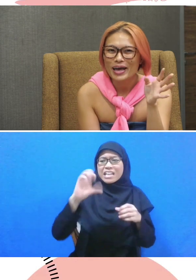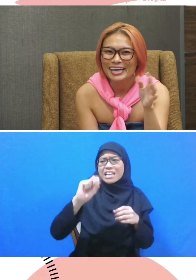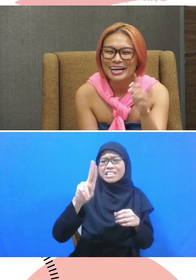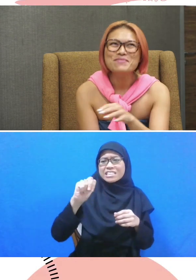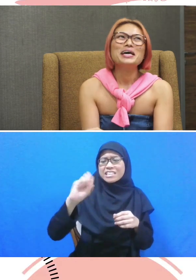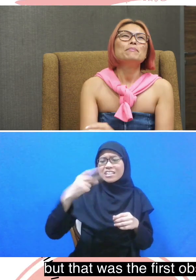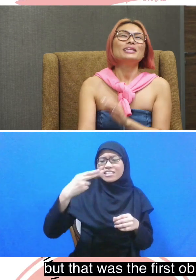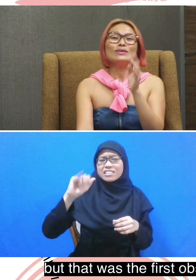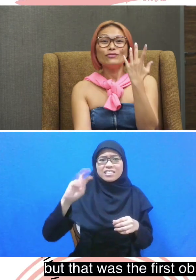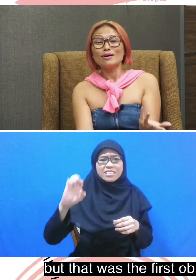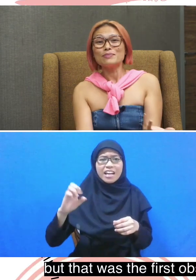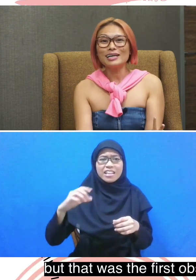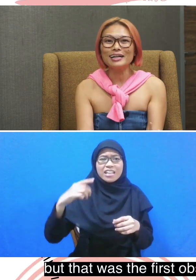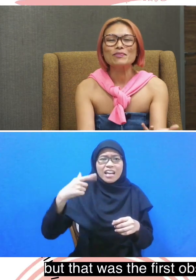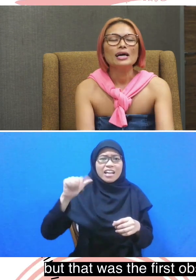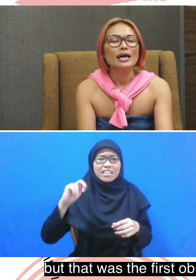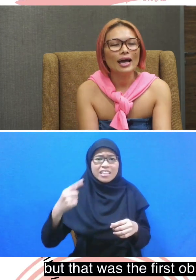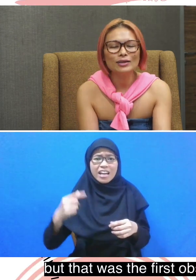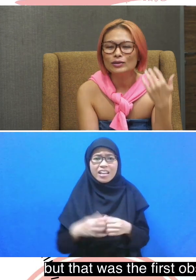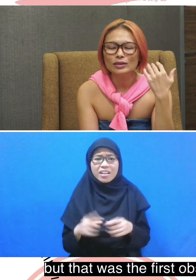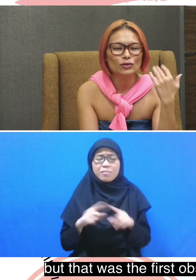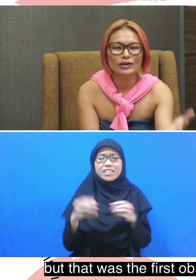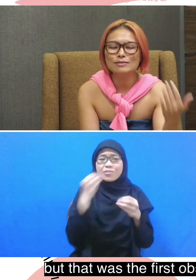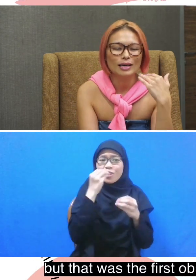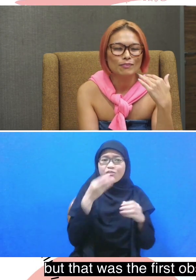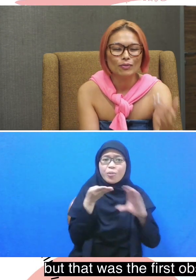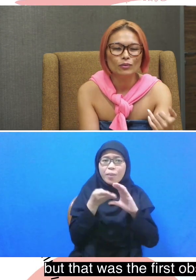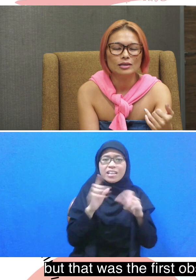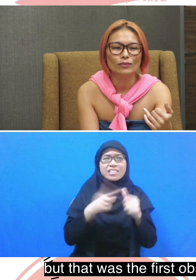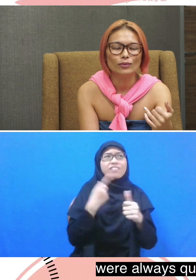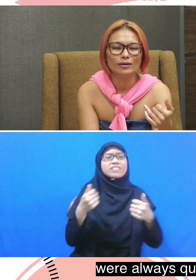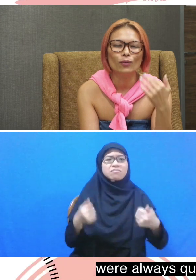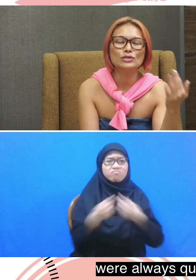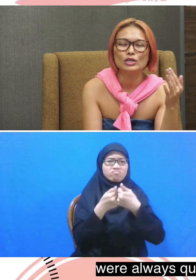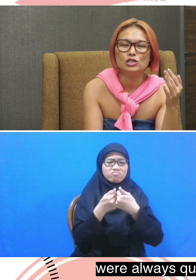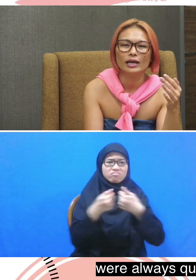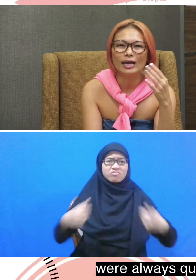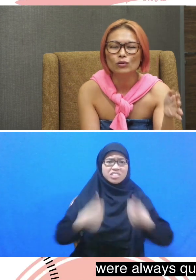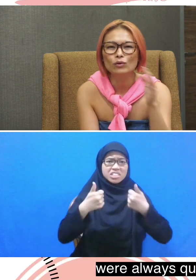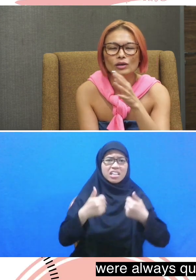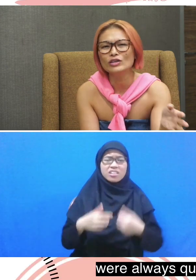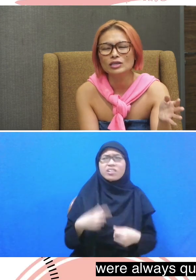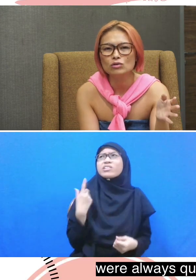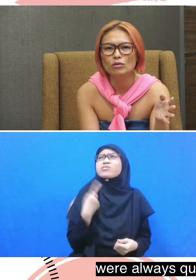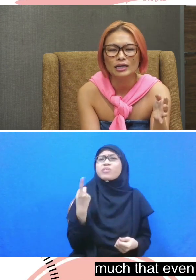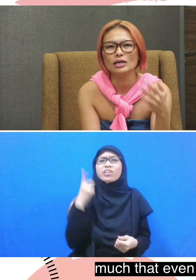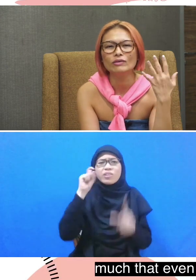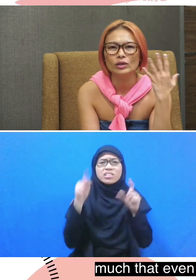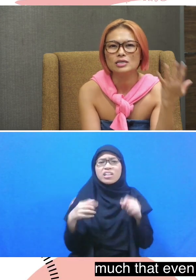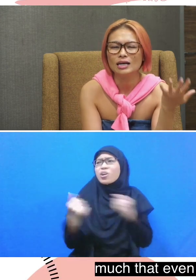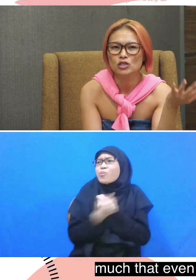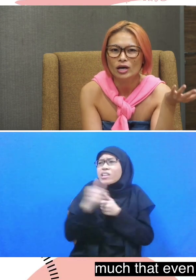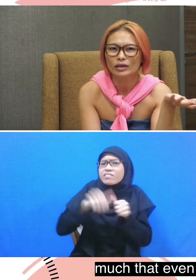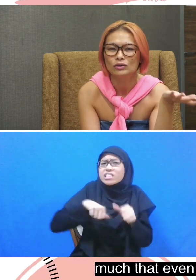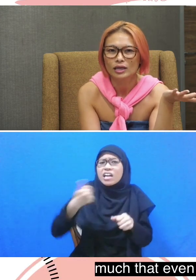in food banking, but that was the first obstacle. And you know, the two of us, me and my brother, were always questioned like, hey, you know, you love each other so much that even you want